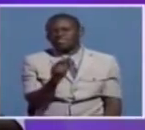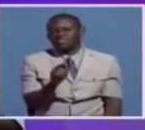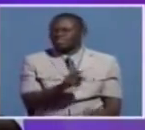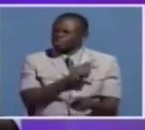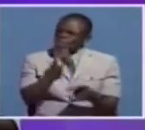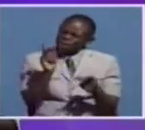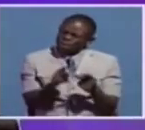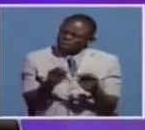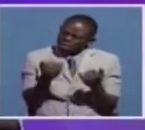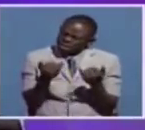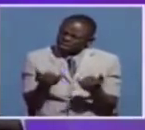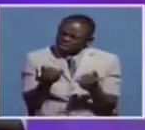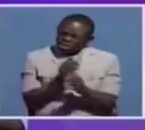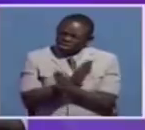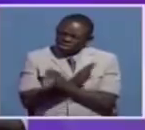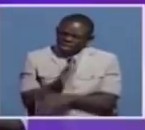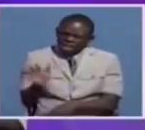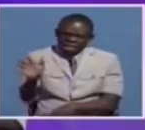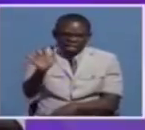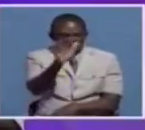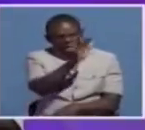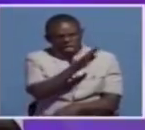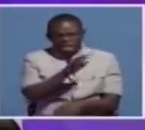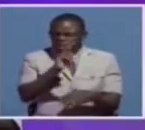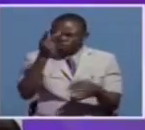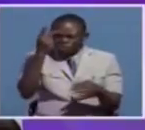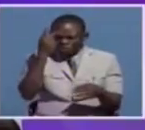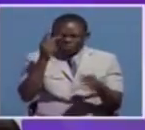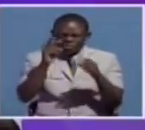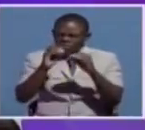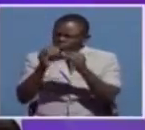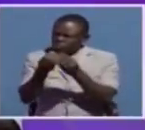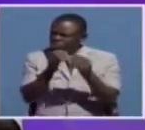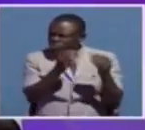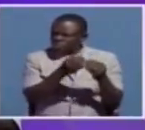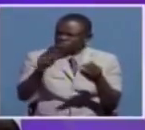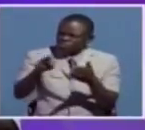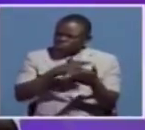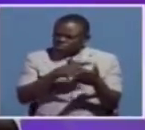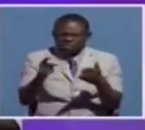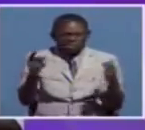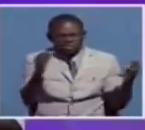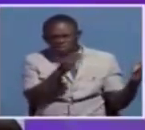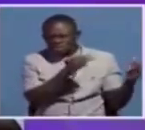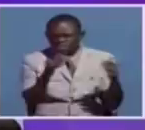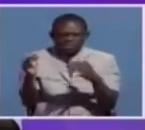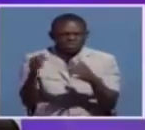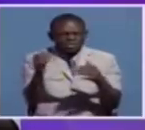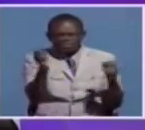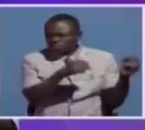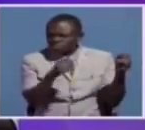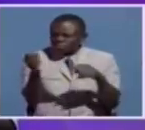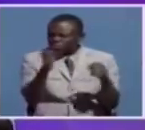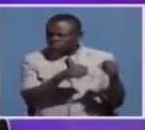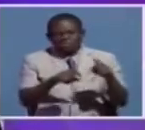violence that is prevailing now amongst political parties. But what you're seeing now is child's play